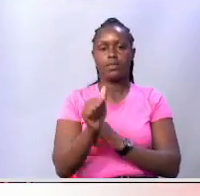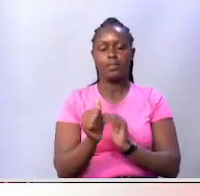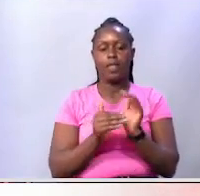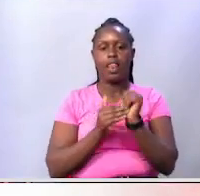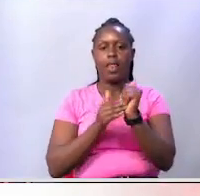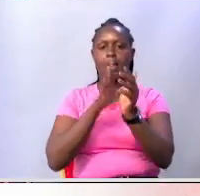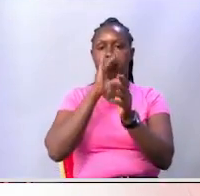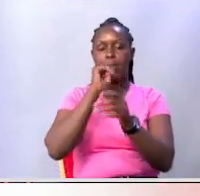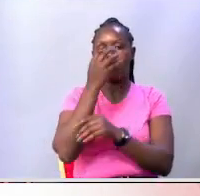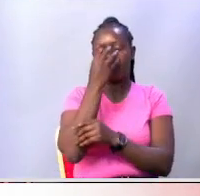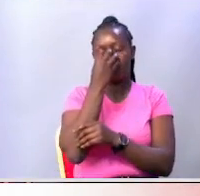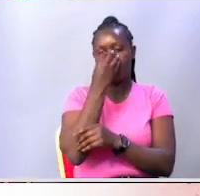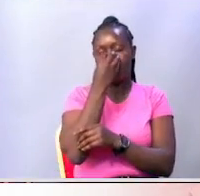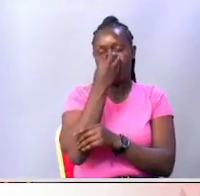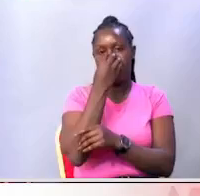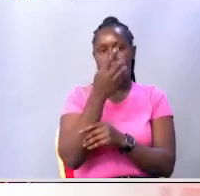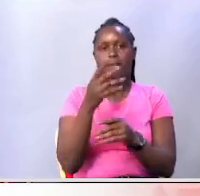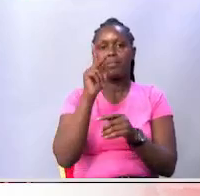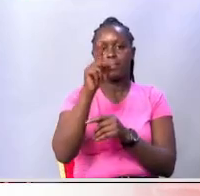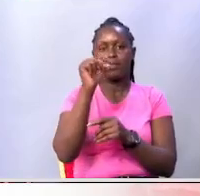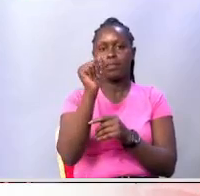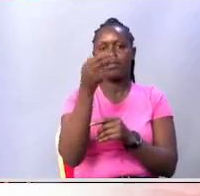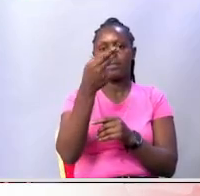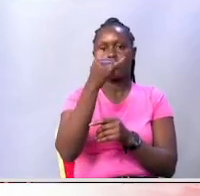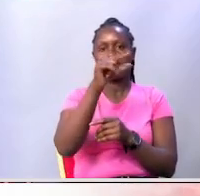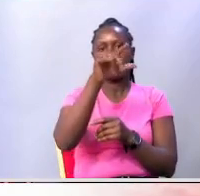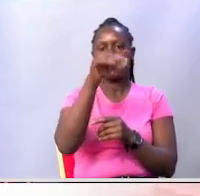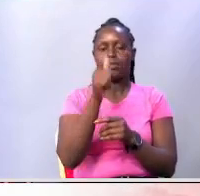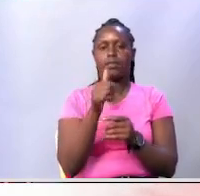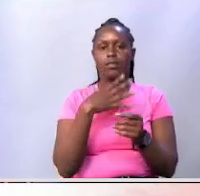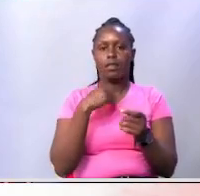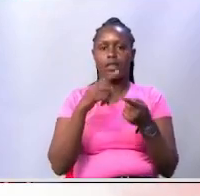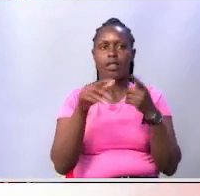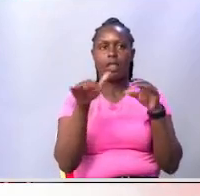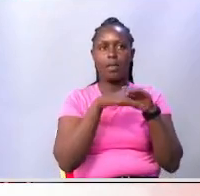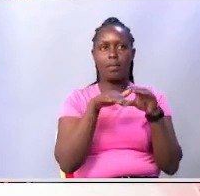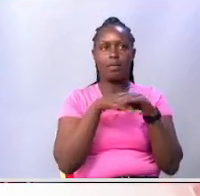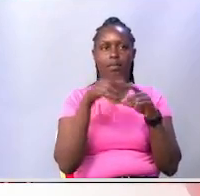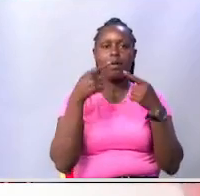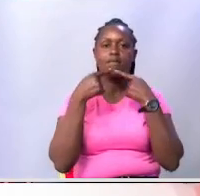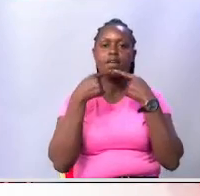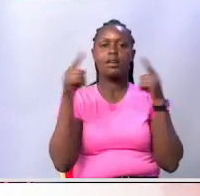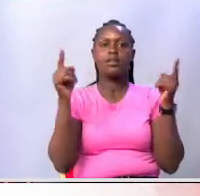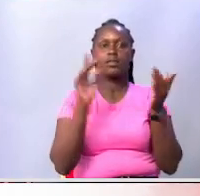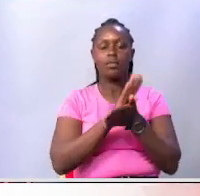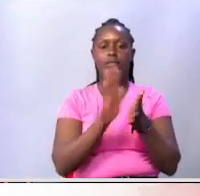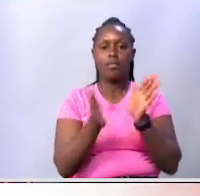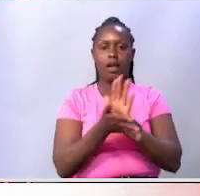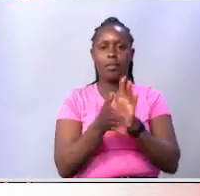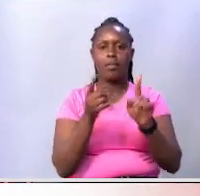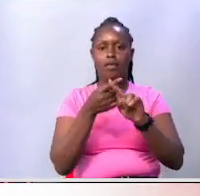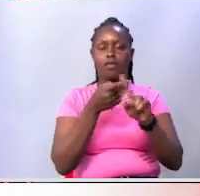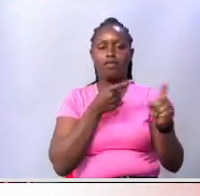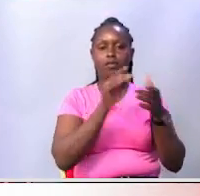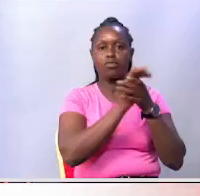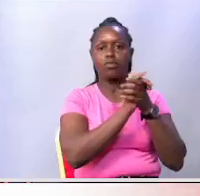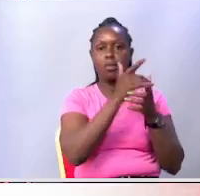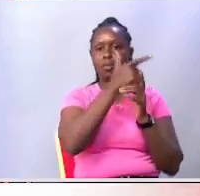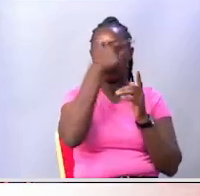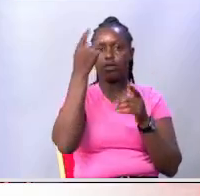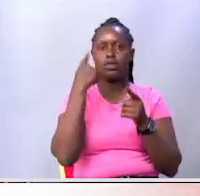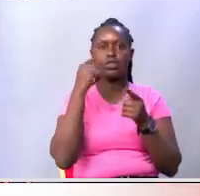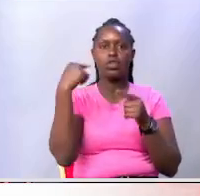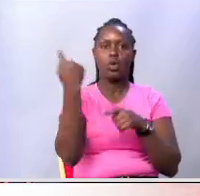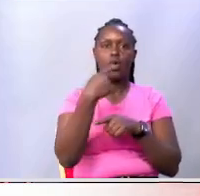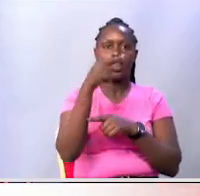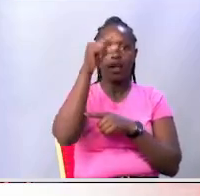by Deputy President William Ruto. Kahiga, together with Tetu Member of Parliament, have announced to decamp from Jubilee as he is the only